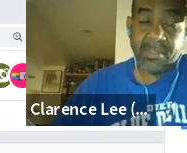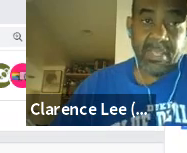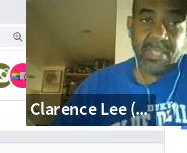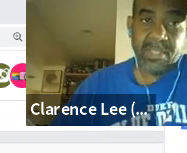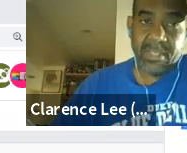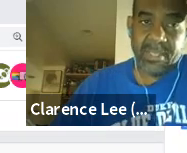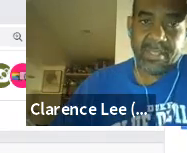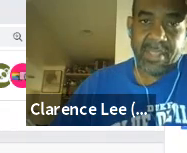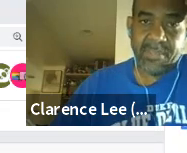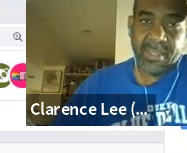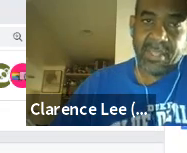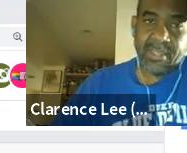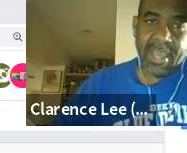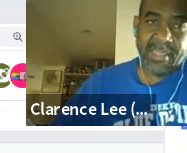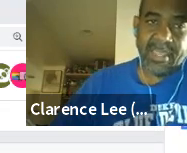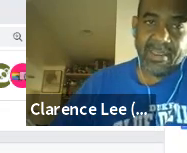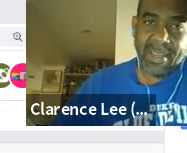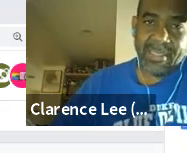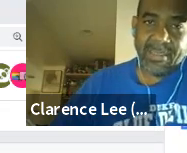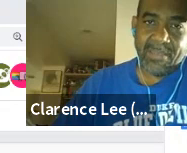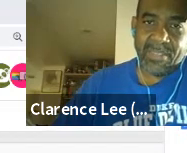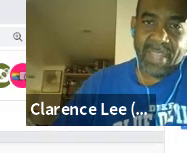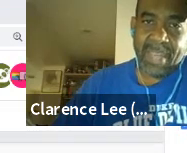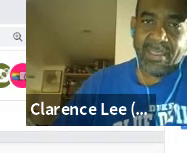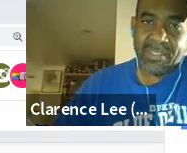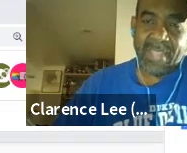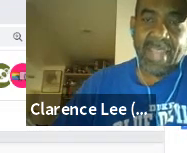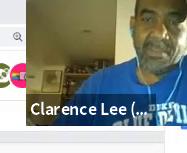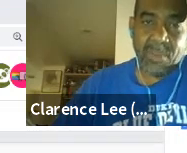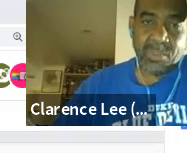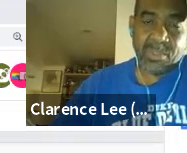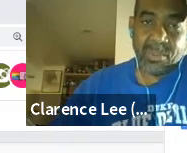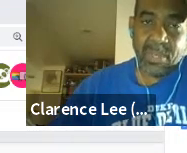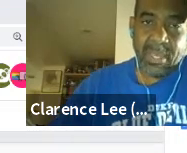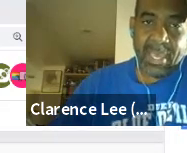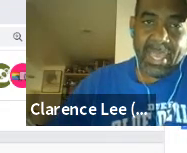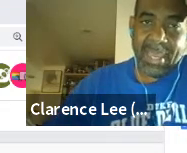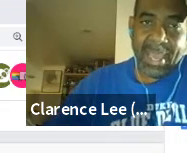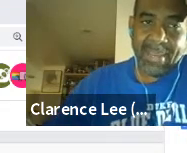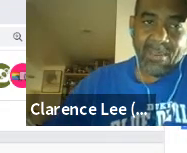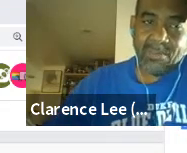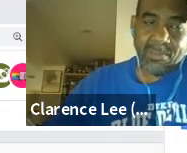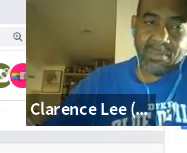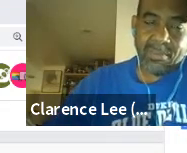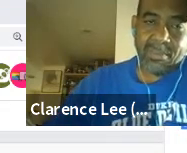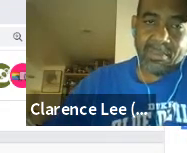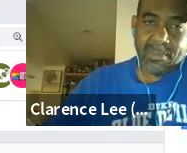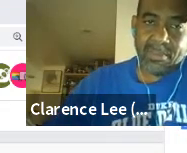that's is something that I think if it's not emotional, and I